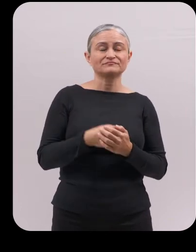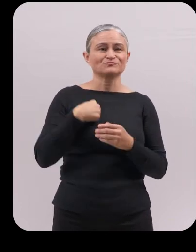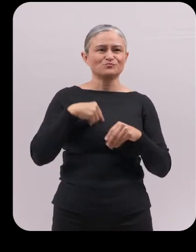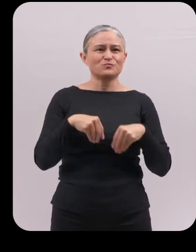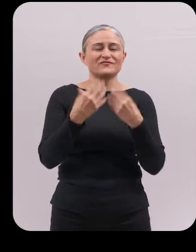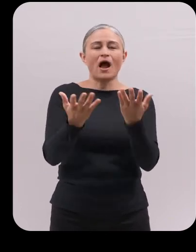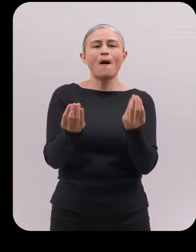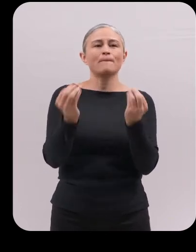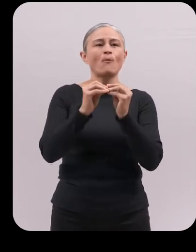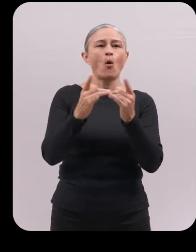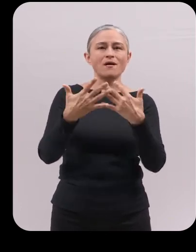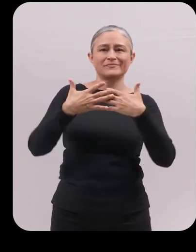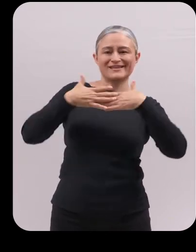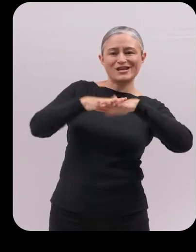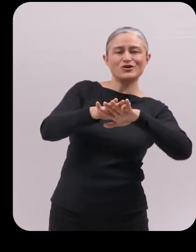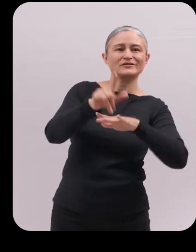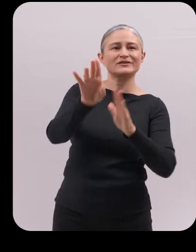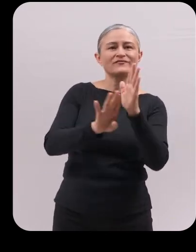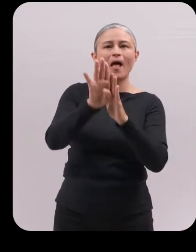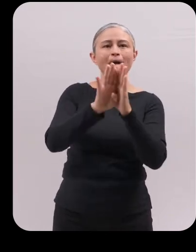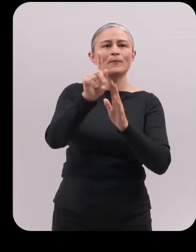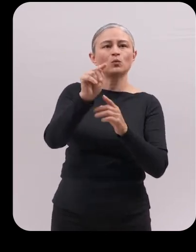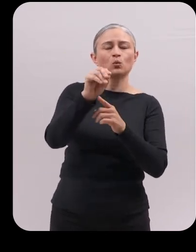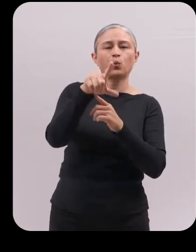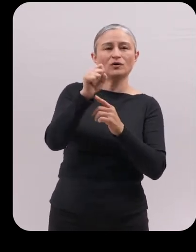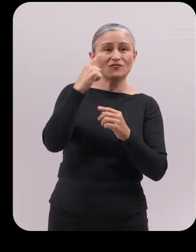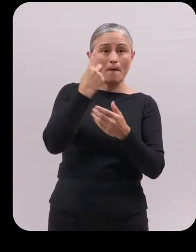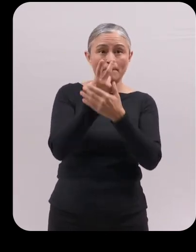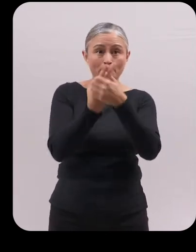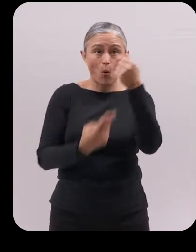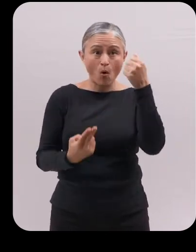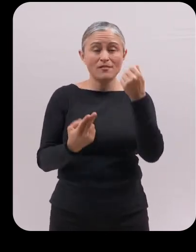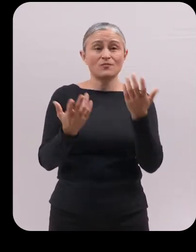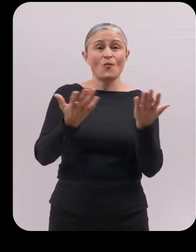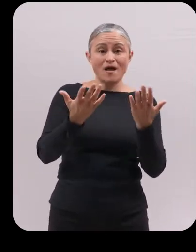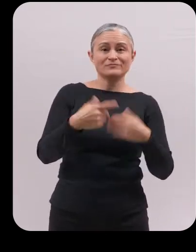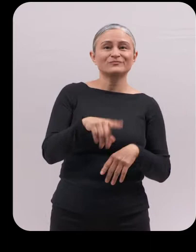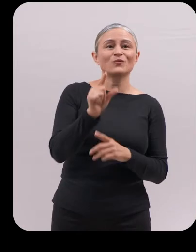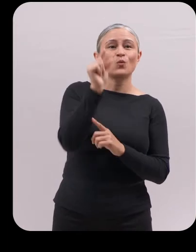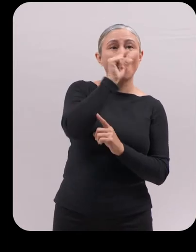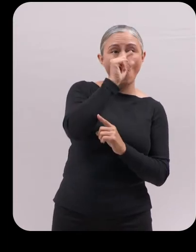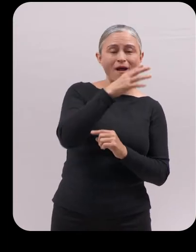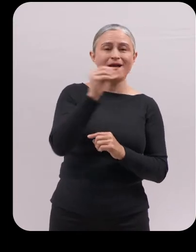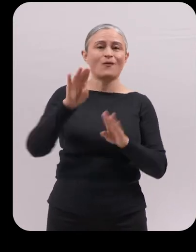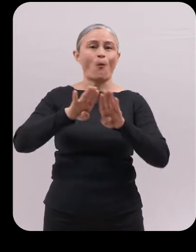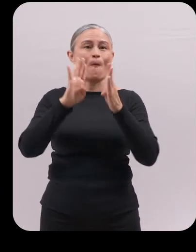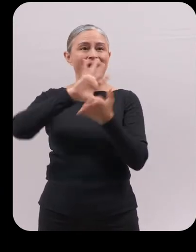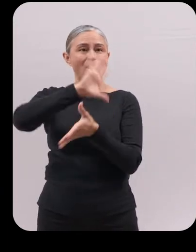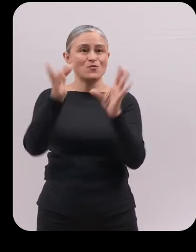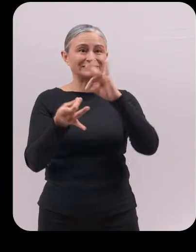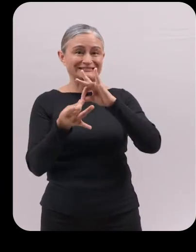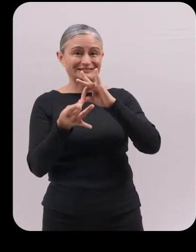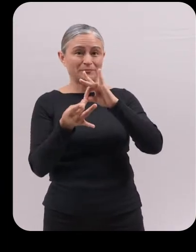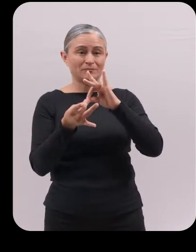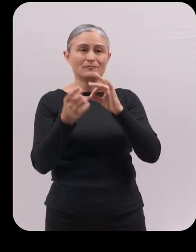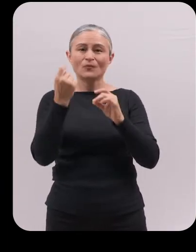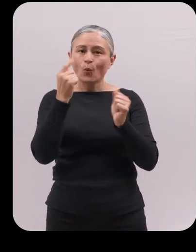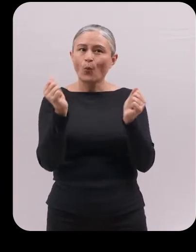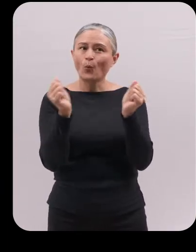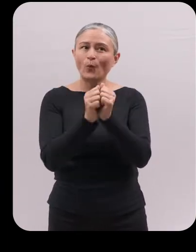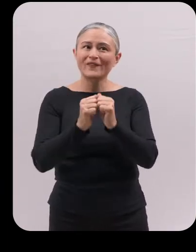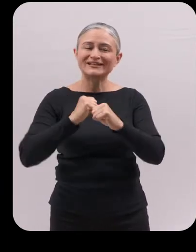with powerful, more integrated development tools, both from Google and the open ecosystem, and it comes